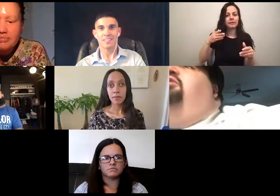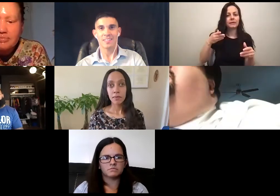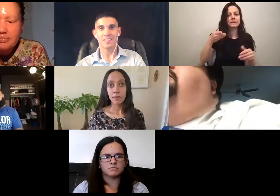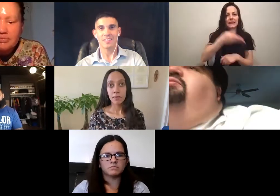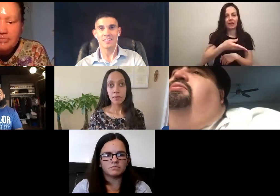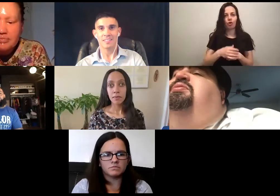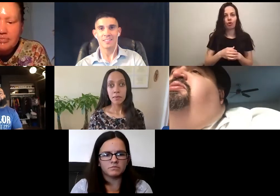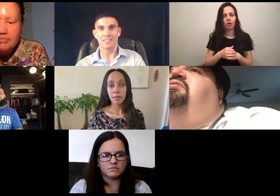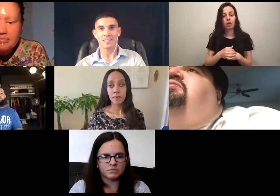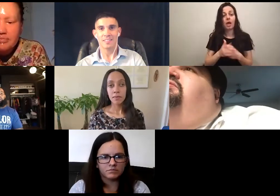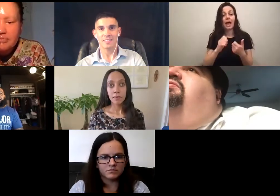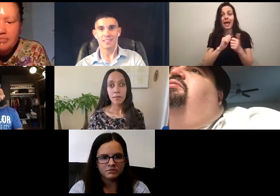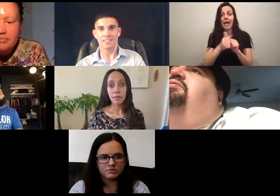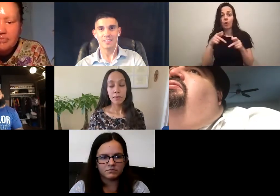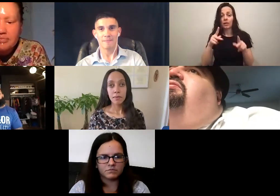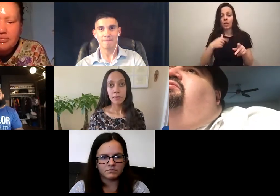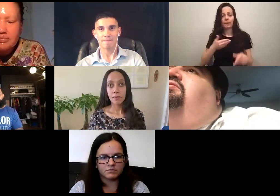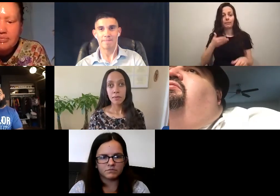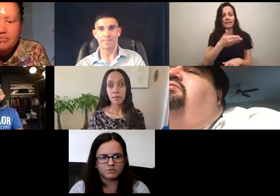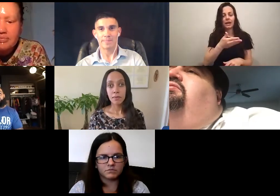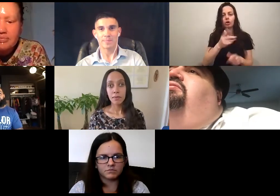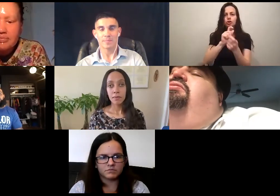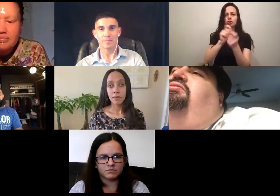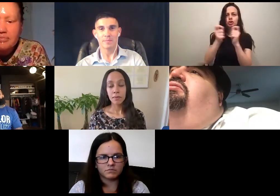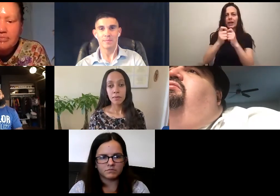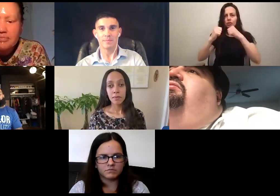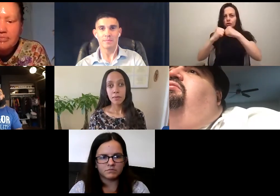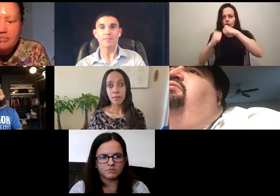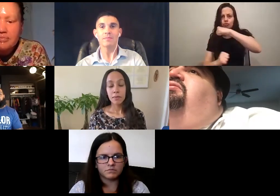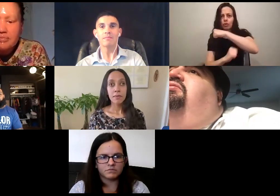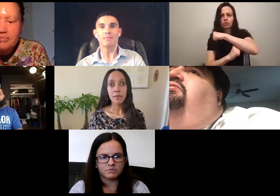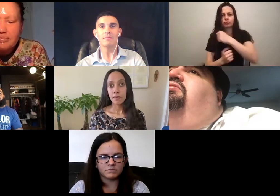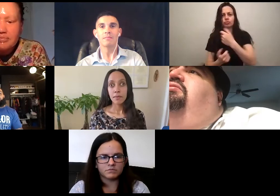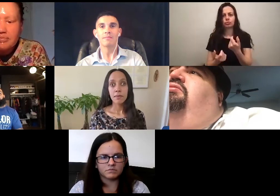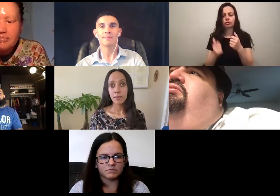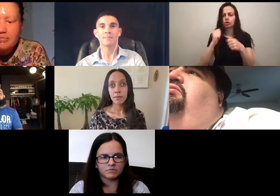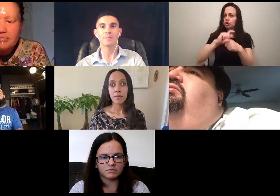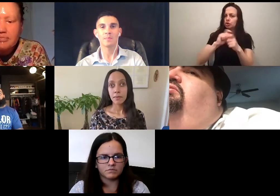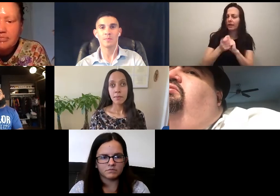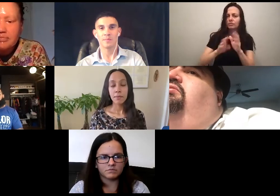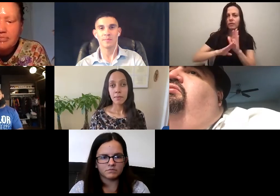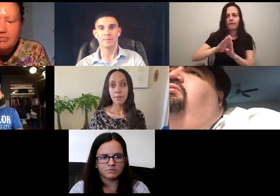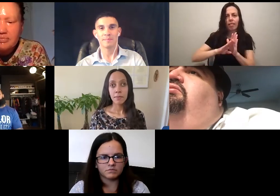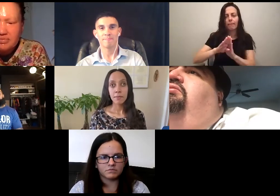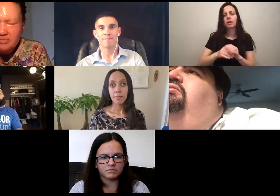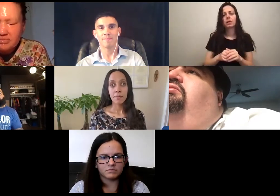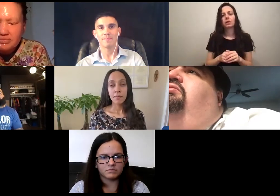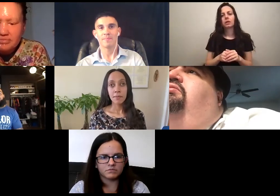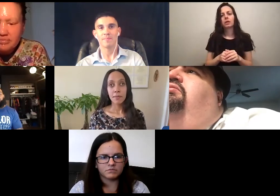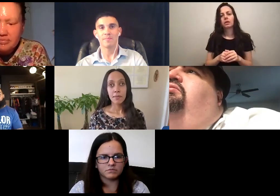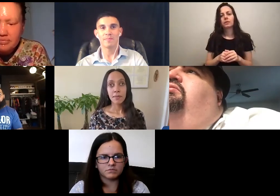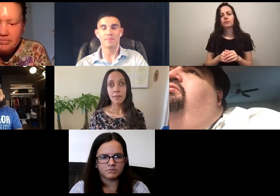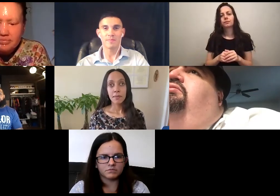by changing the infrastructure and development. You can change things when it comes to, awareness just in